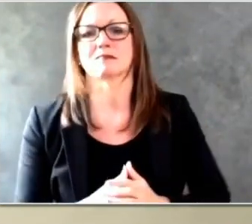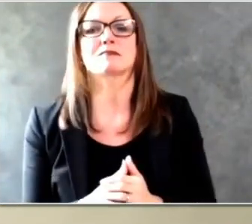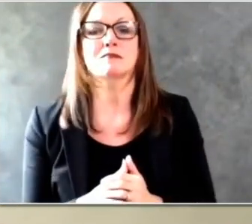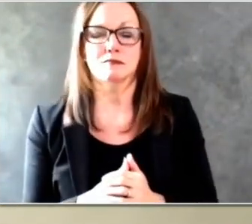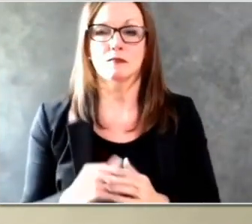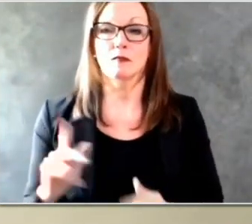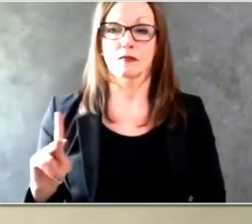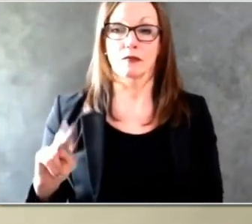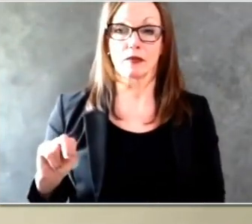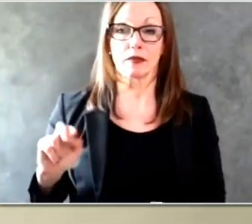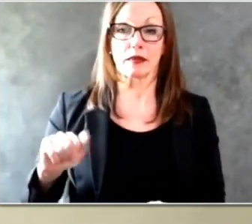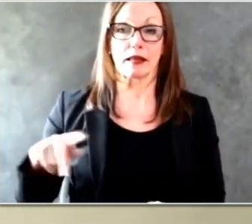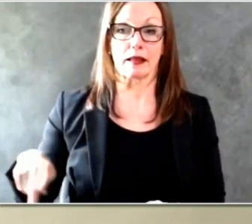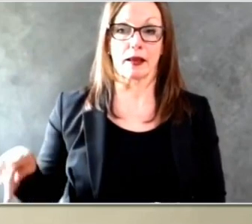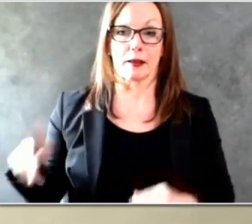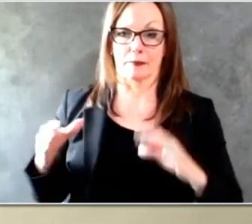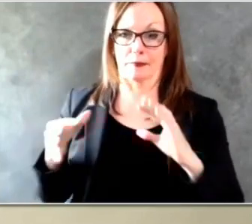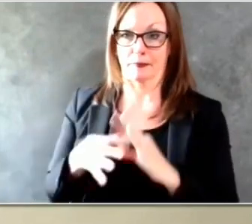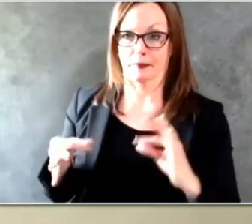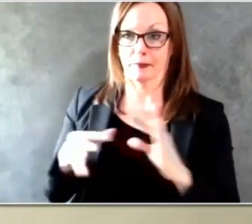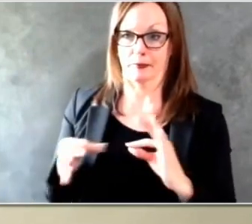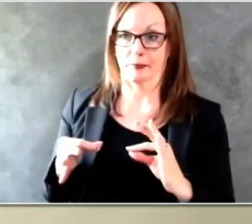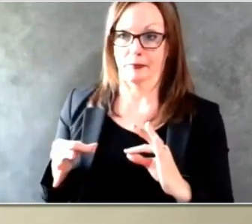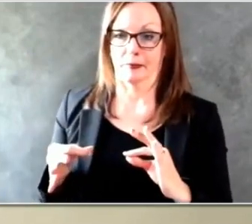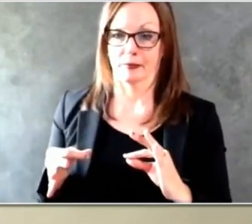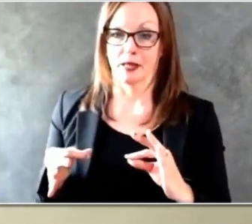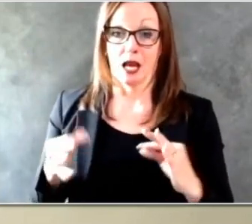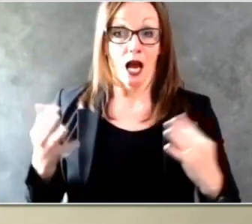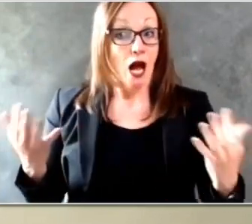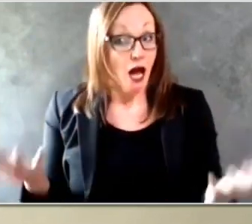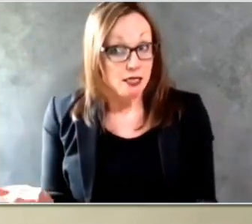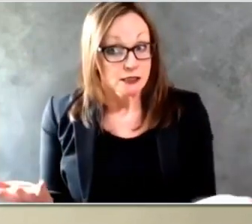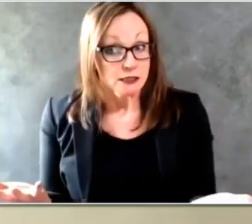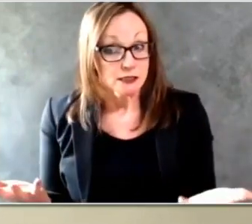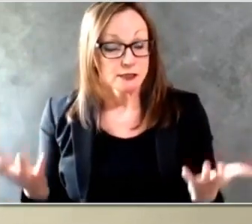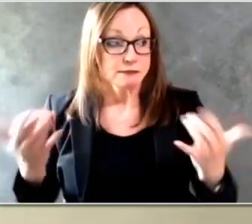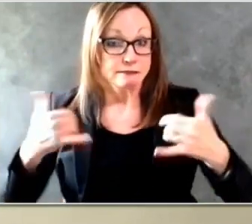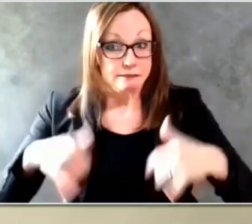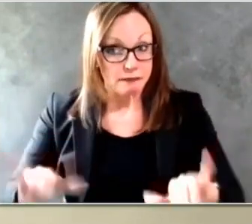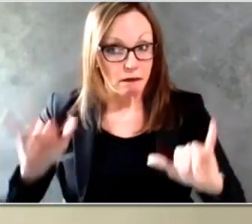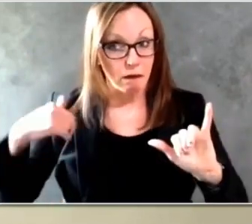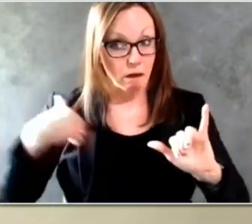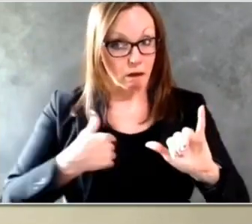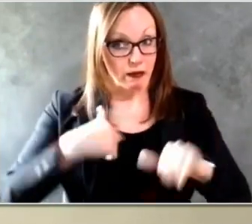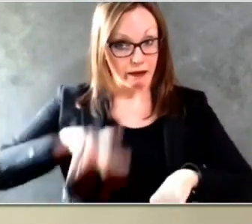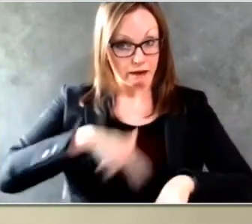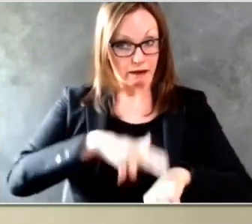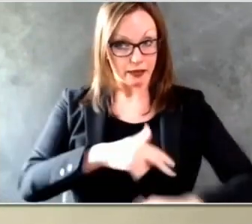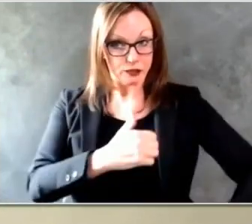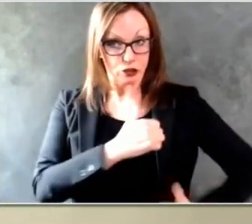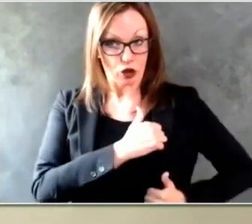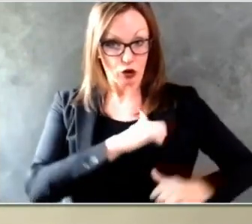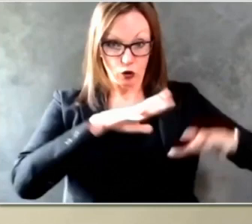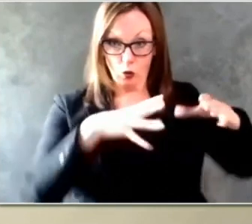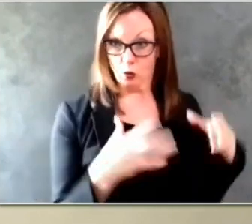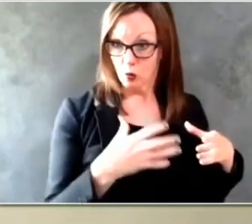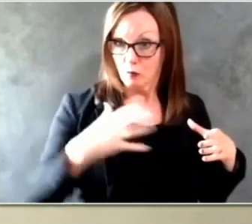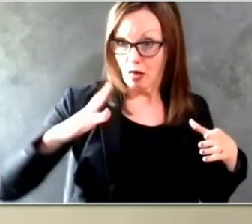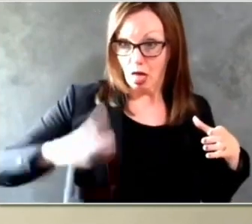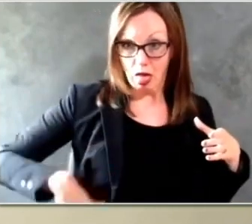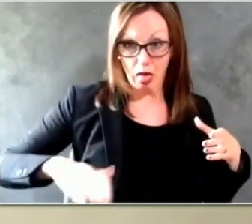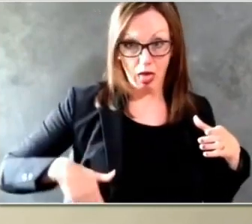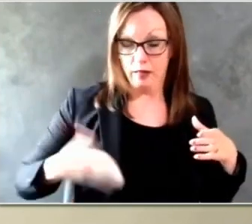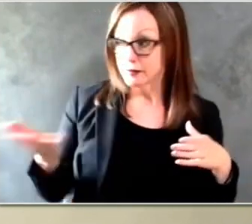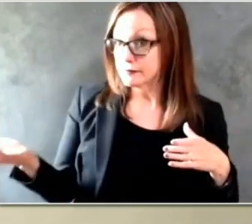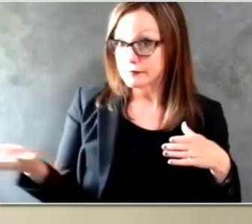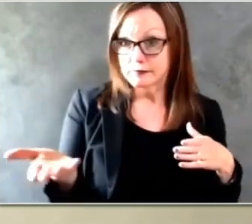COVID-19 response, we would be ready, willing, and able to help if that would become a requirement for opening up schools in the